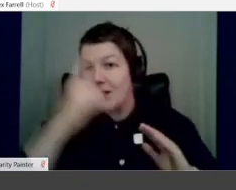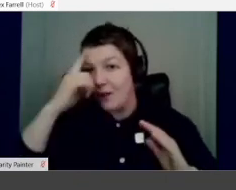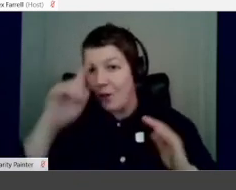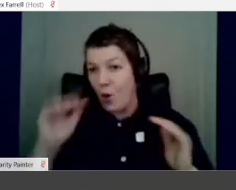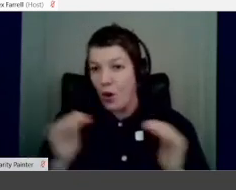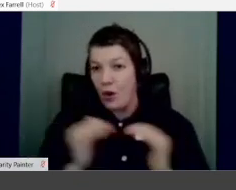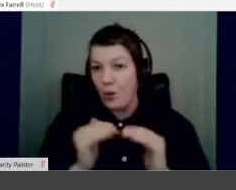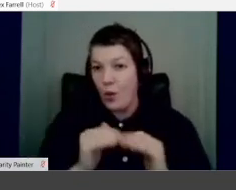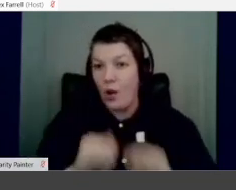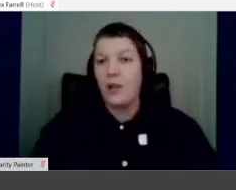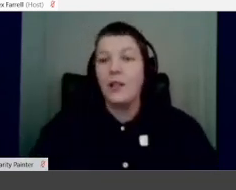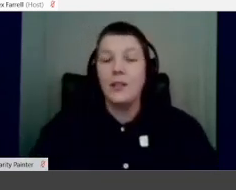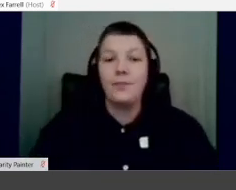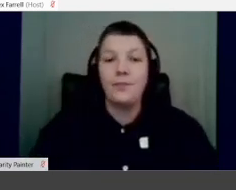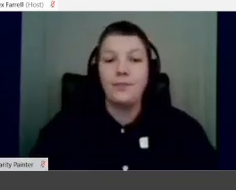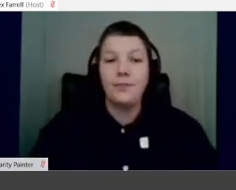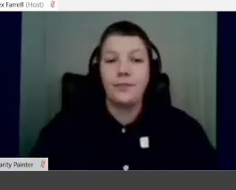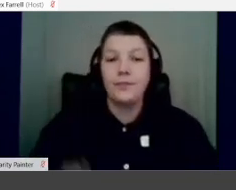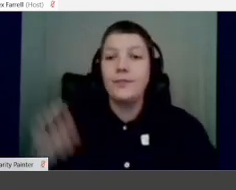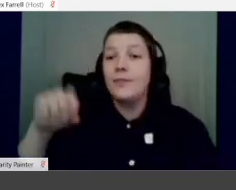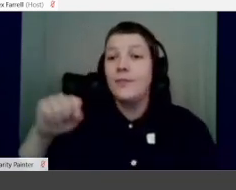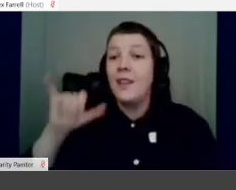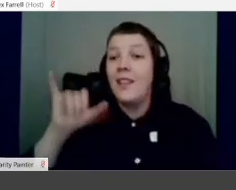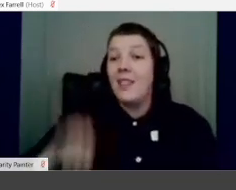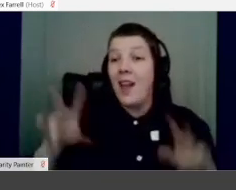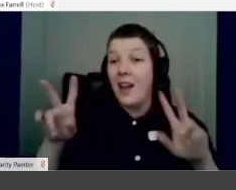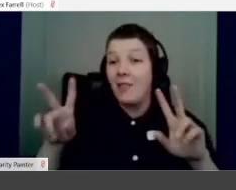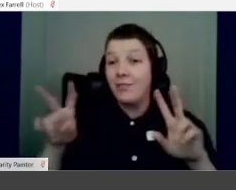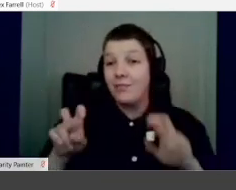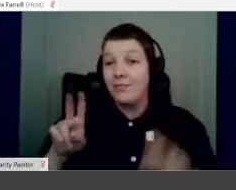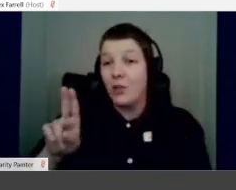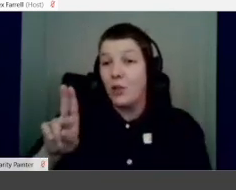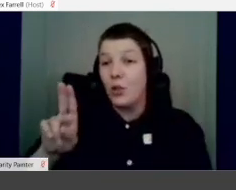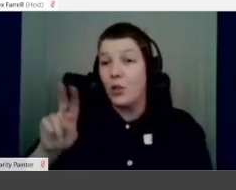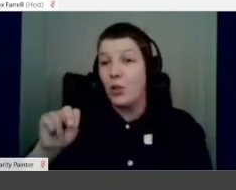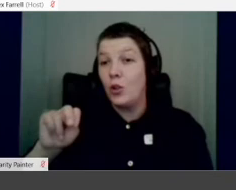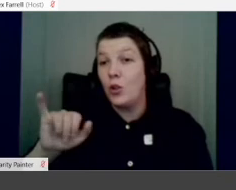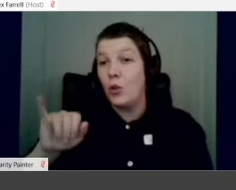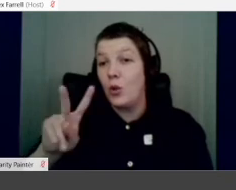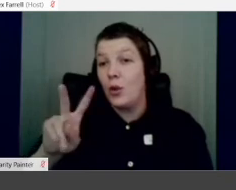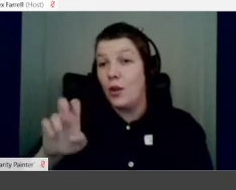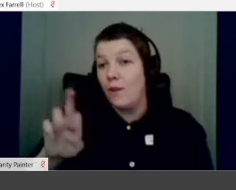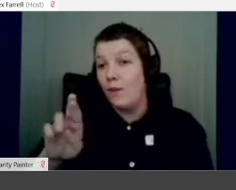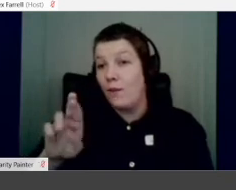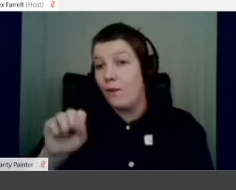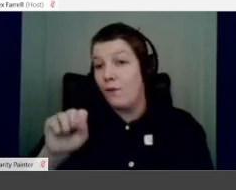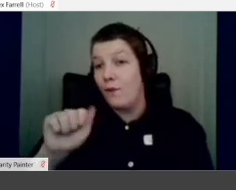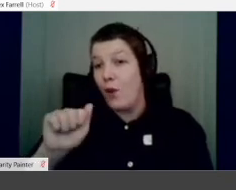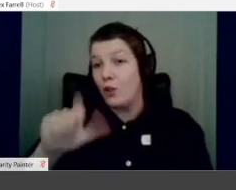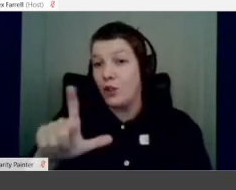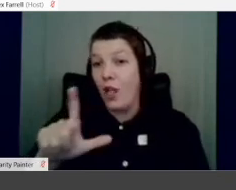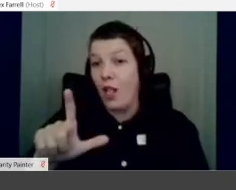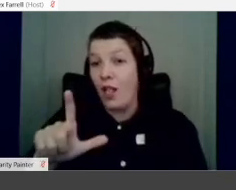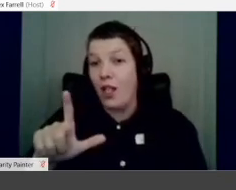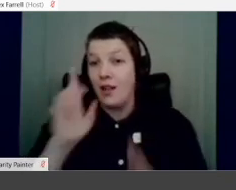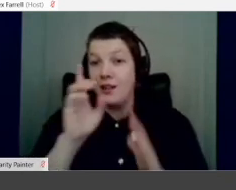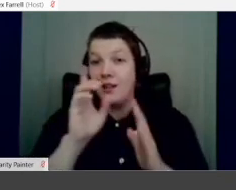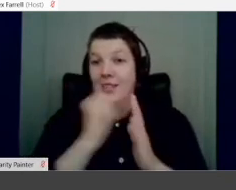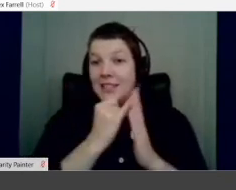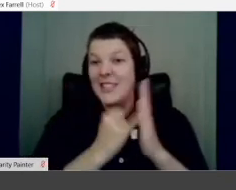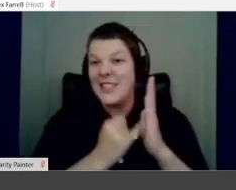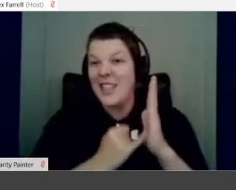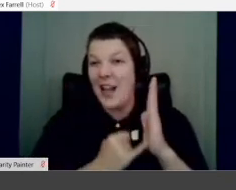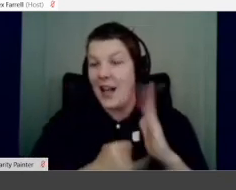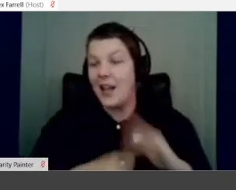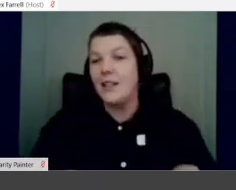you can take that phrasing so many ways, and the one I love is you're designing for the universe. Like, everything should be a client. Everyone should